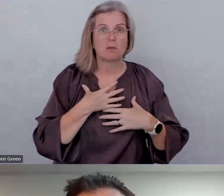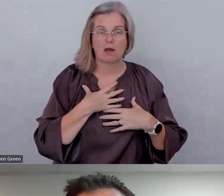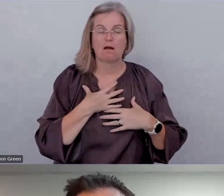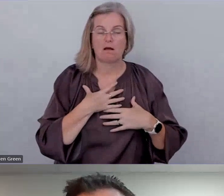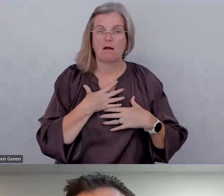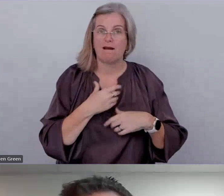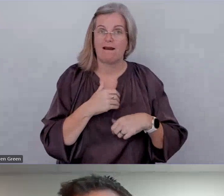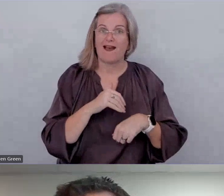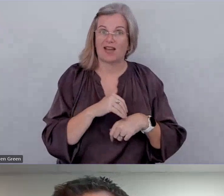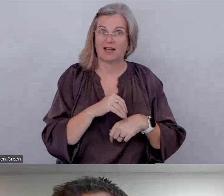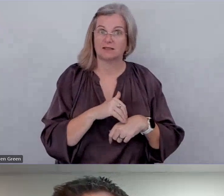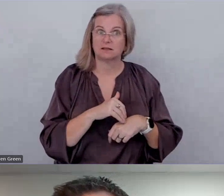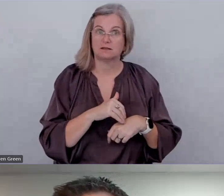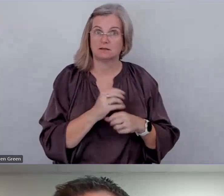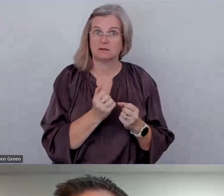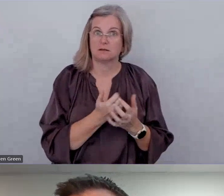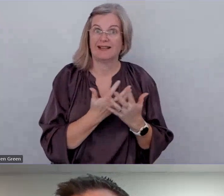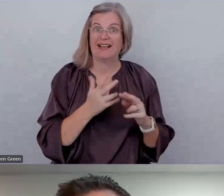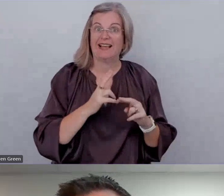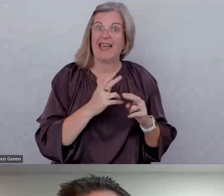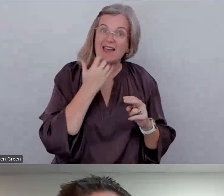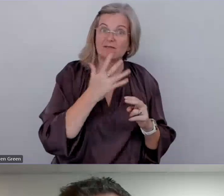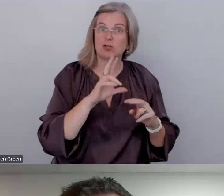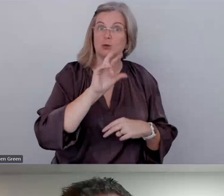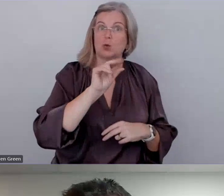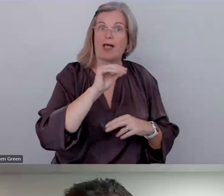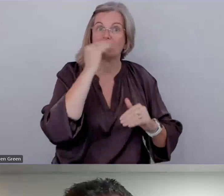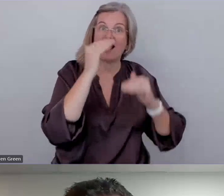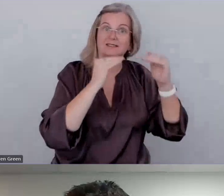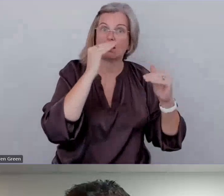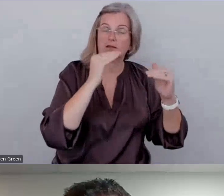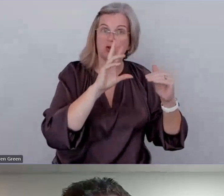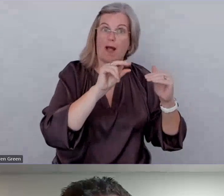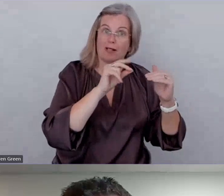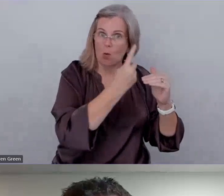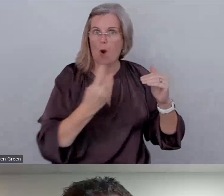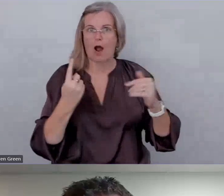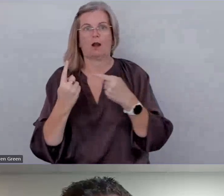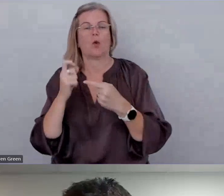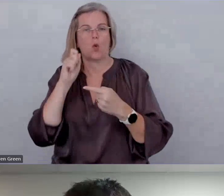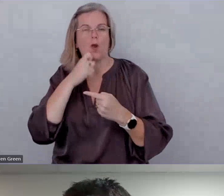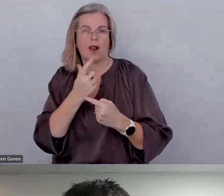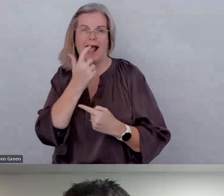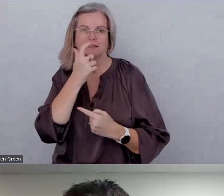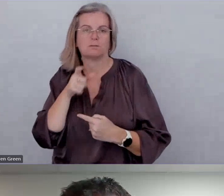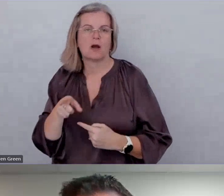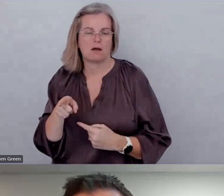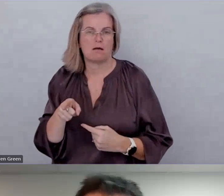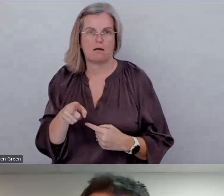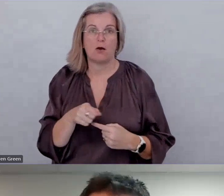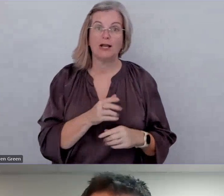13 children, I think maybe slightly outdated, but that's certainly the rough ballpark figure for prevalence. It's huge swathes of the population who are